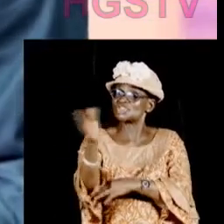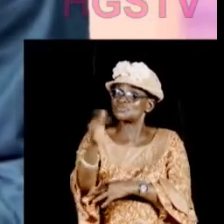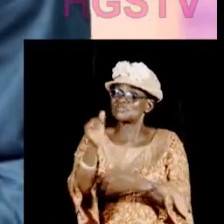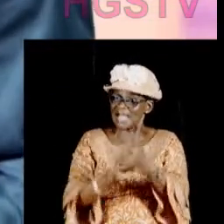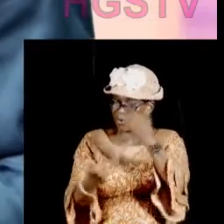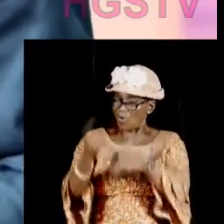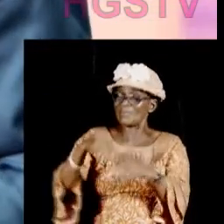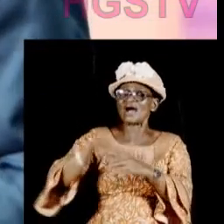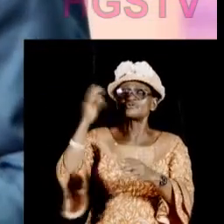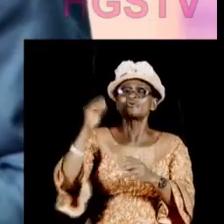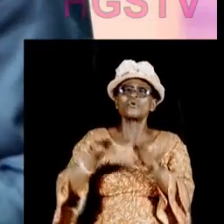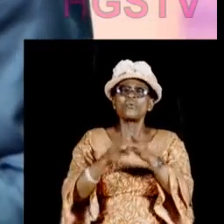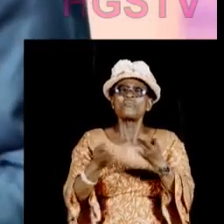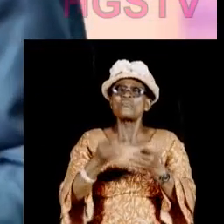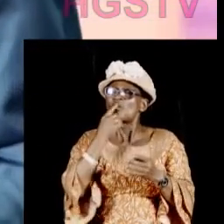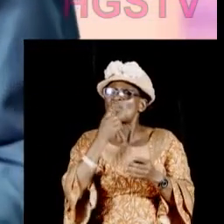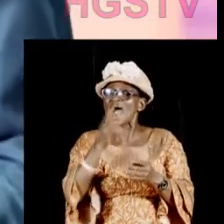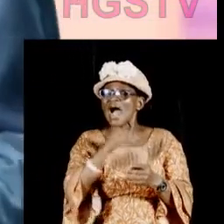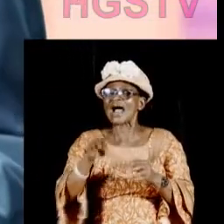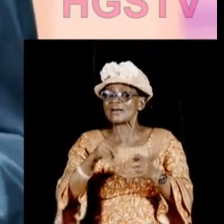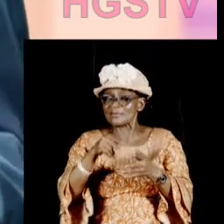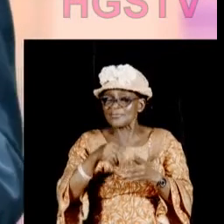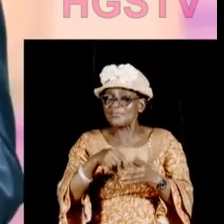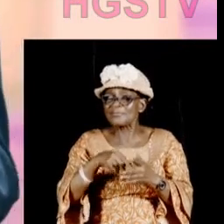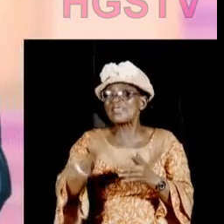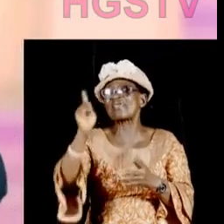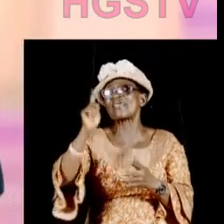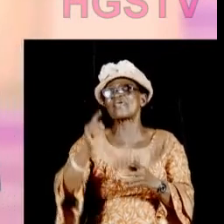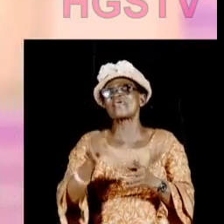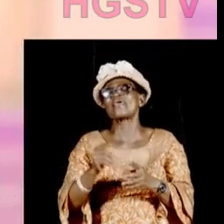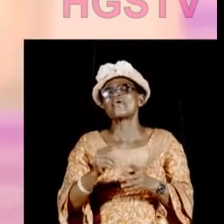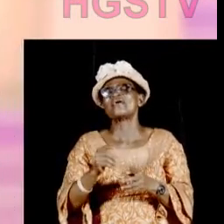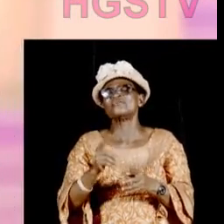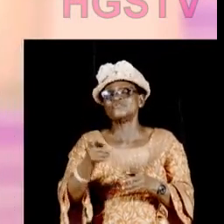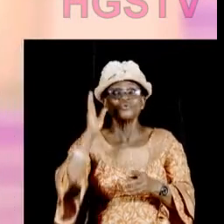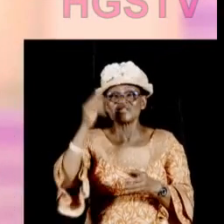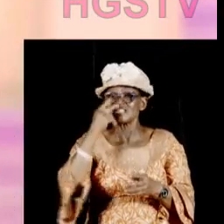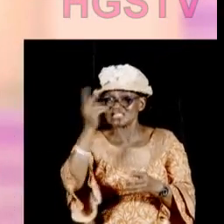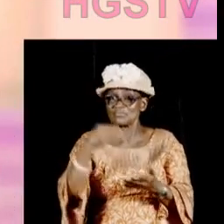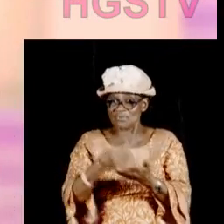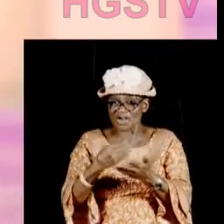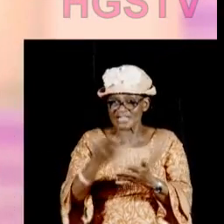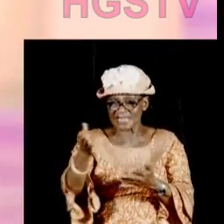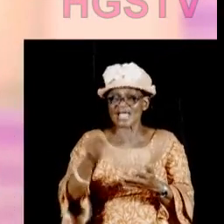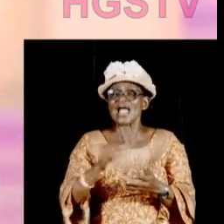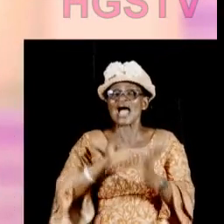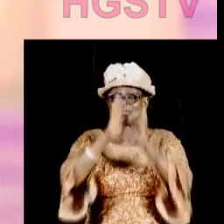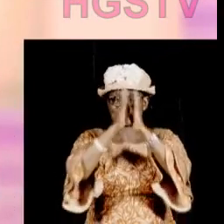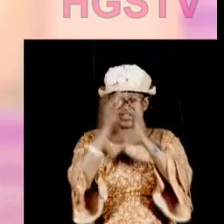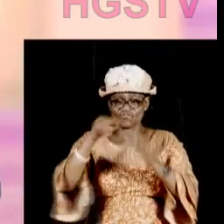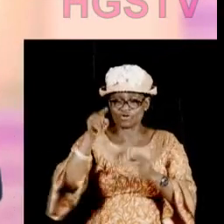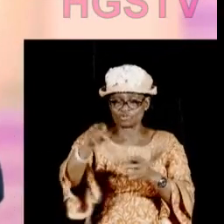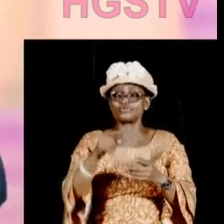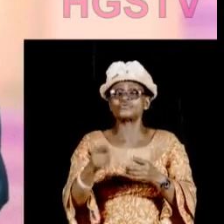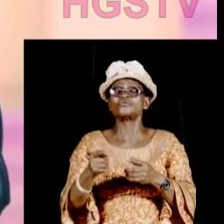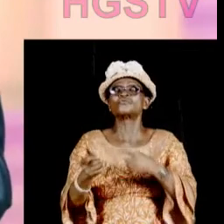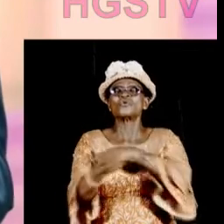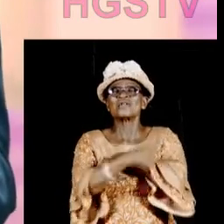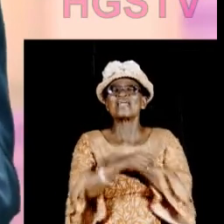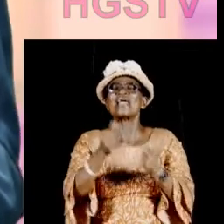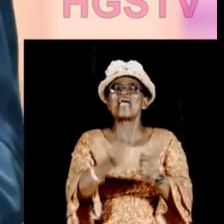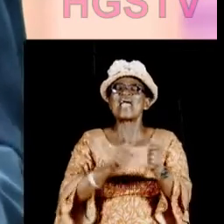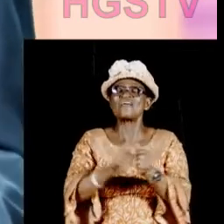pay for you and for myself. I pray for you today. Every financial situation